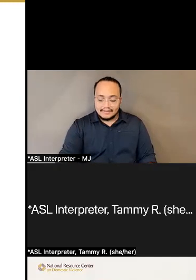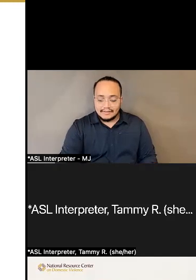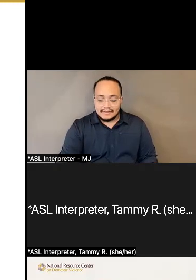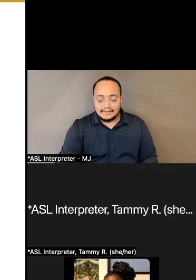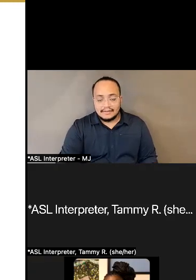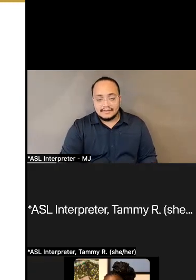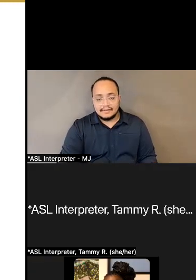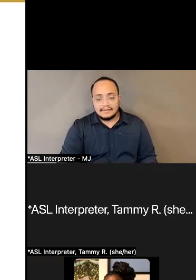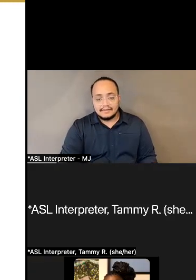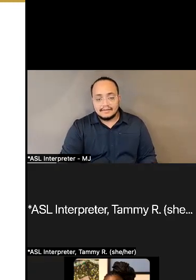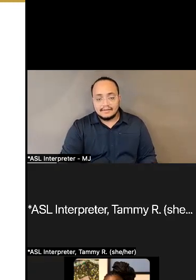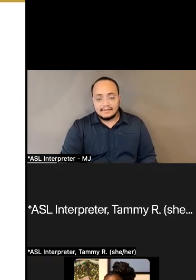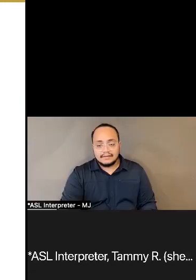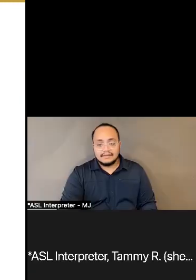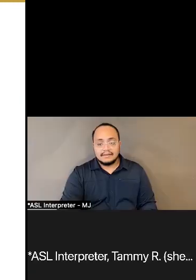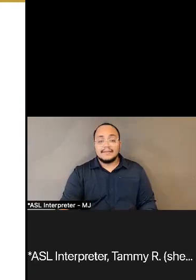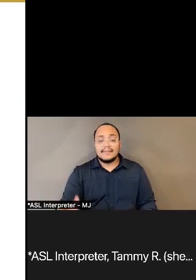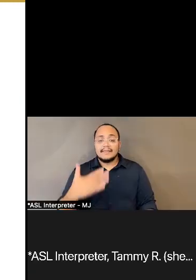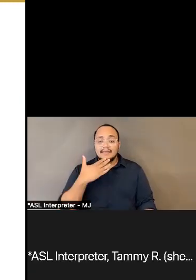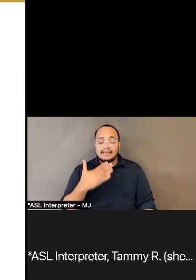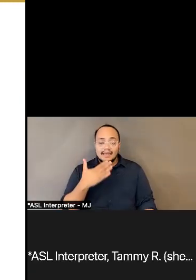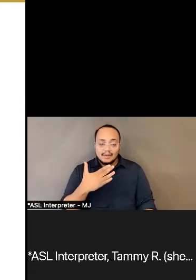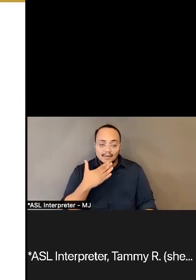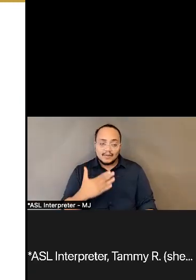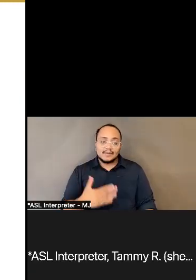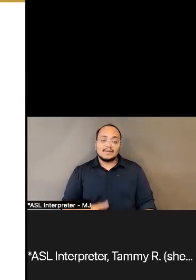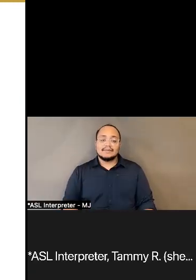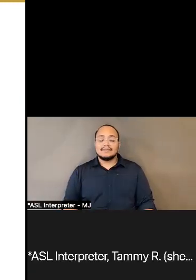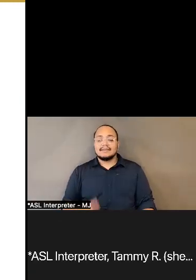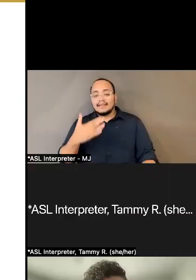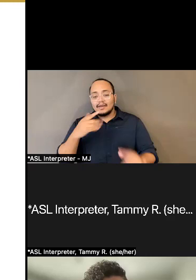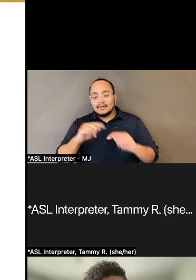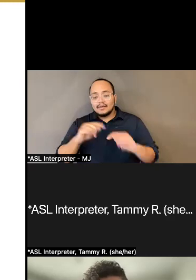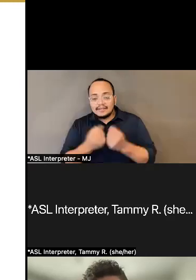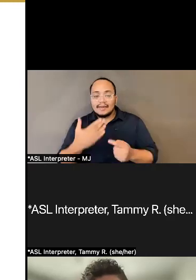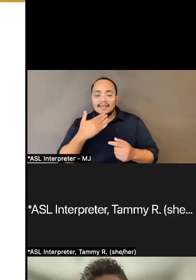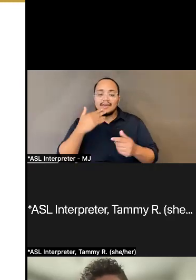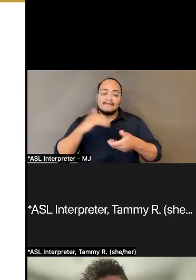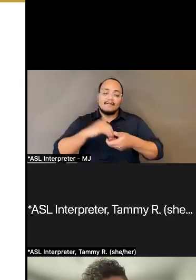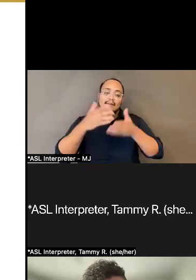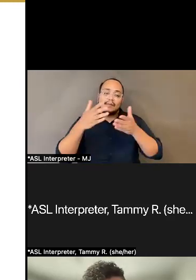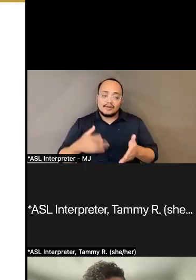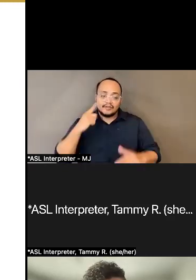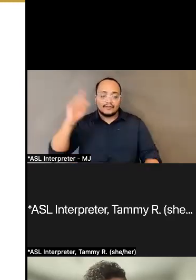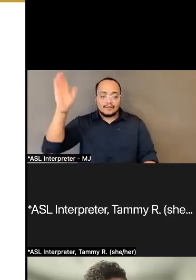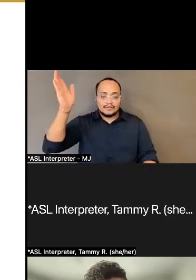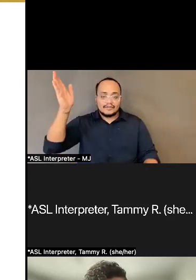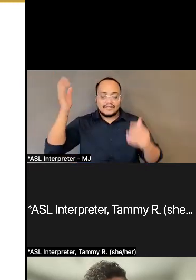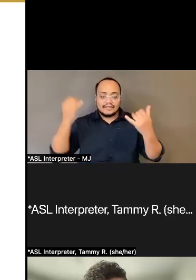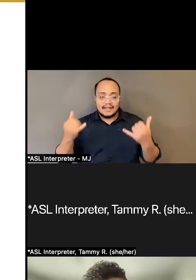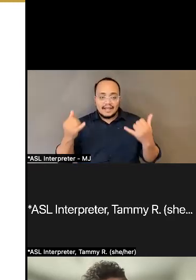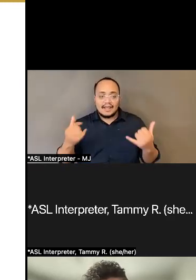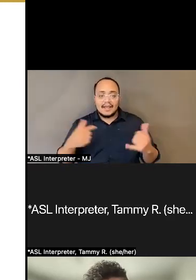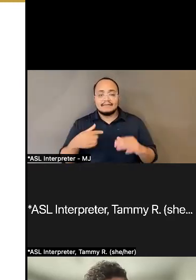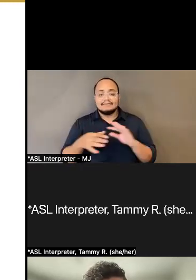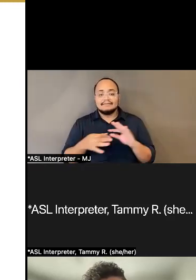Thank you so much, Sheila, and the rest of the team at NRCDV and our partners on our briefing today. I just